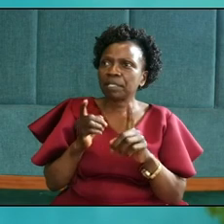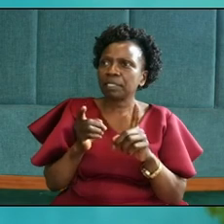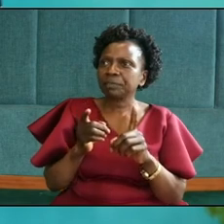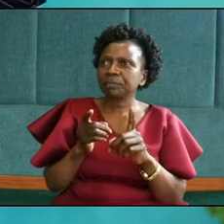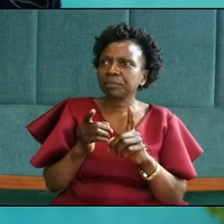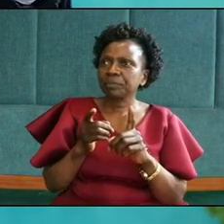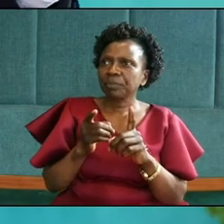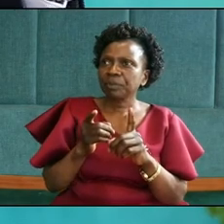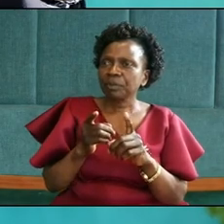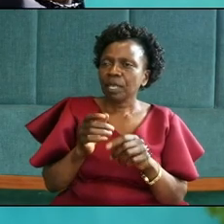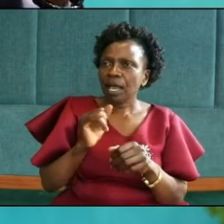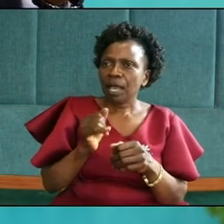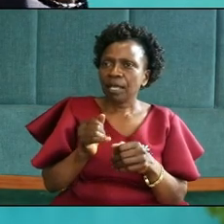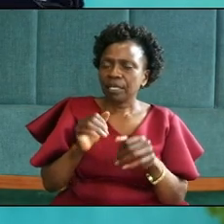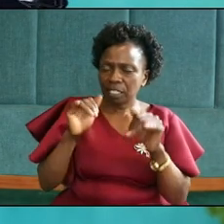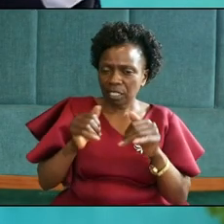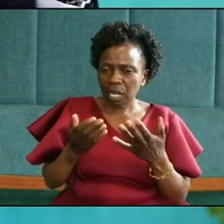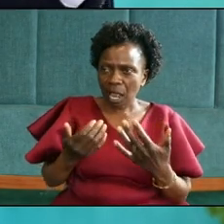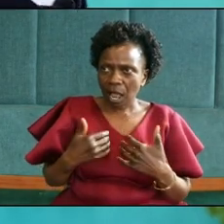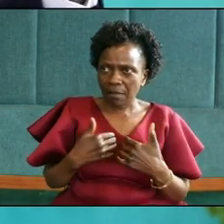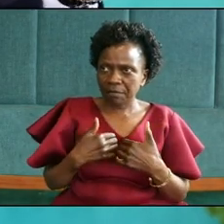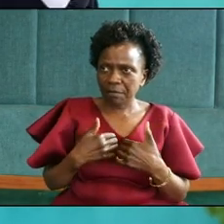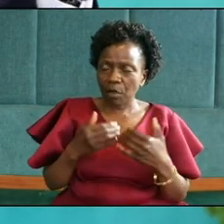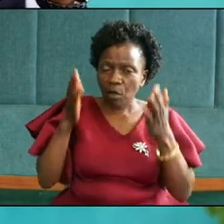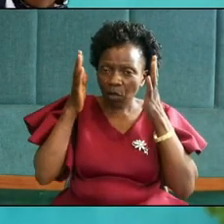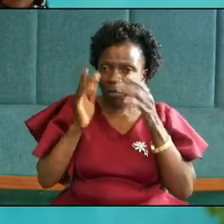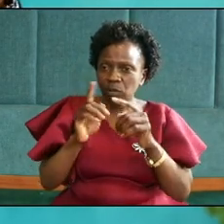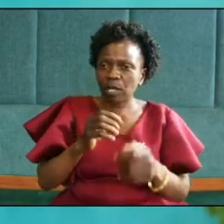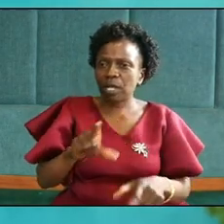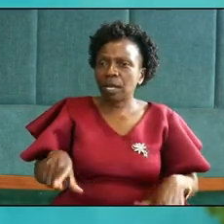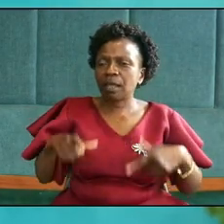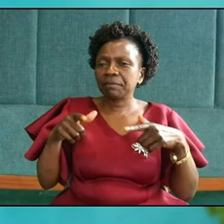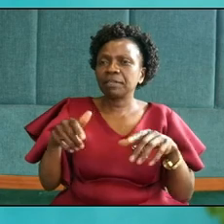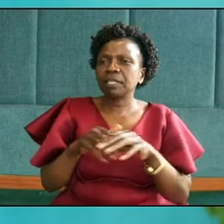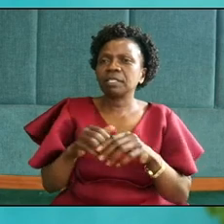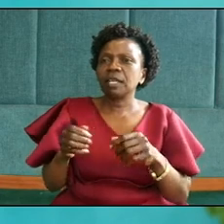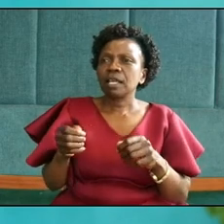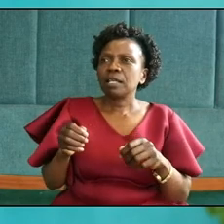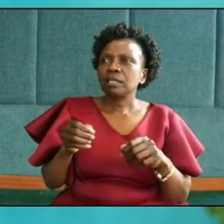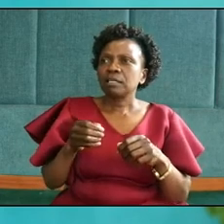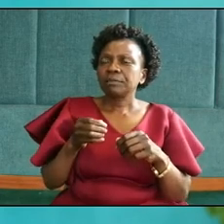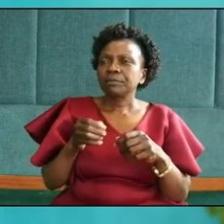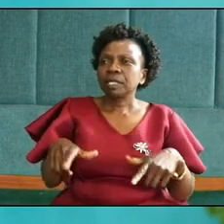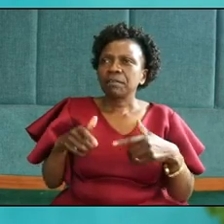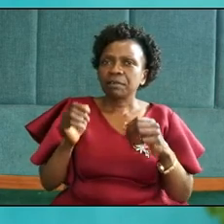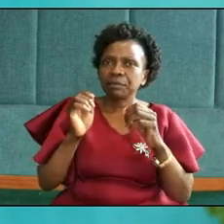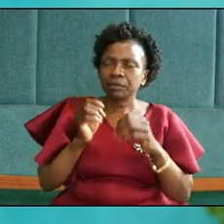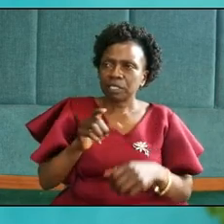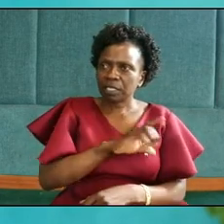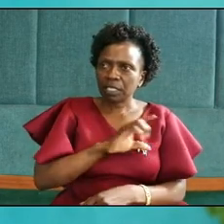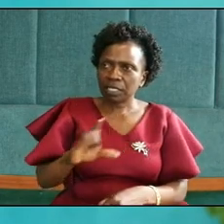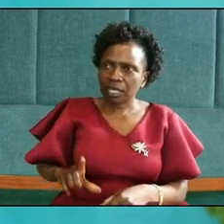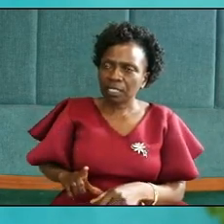Jesus, that I still have. Commit your life into the hands of Jesus. Commit your